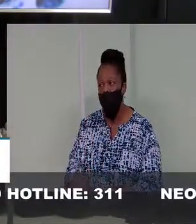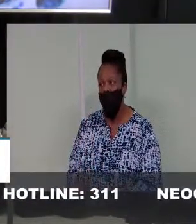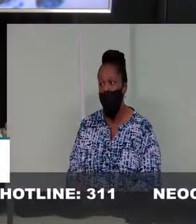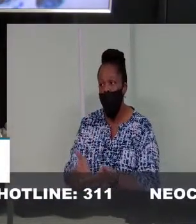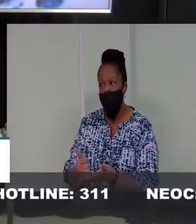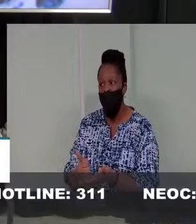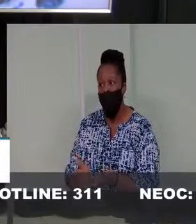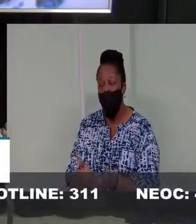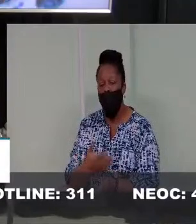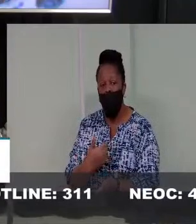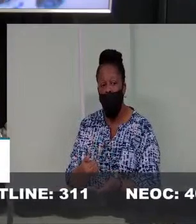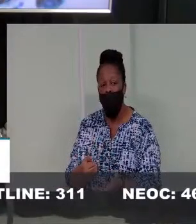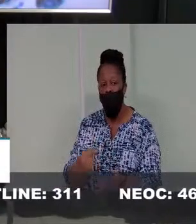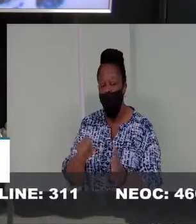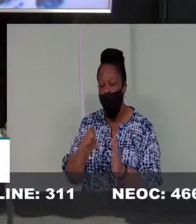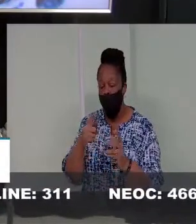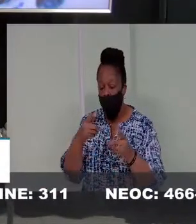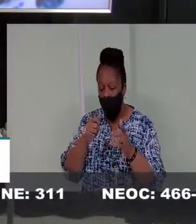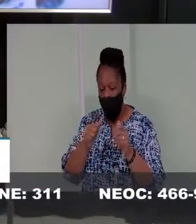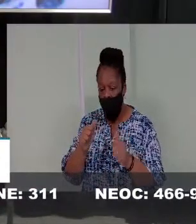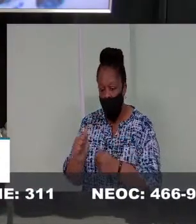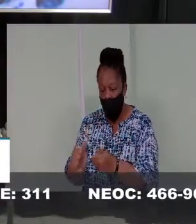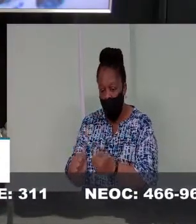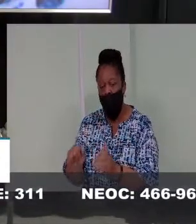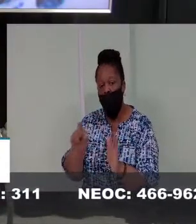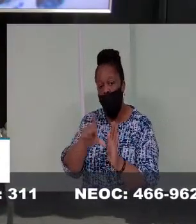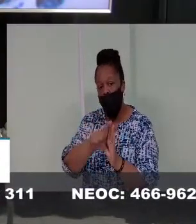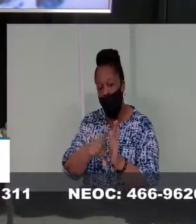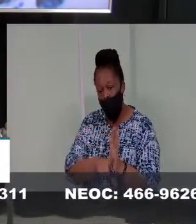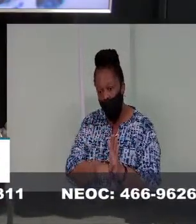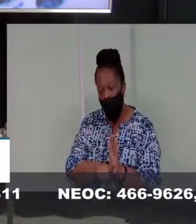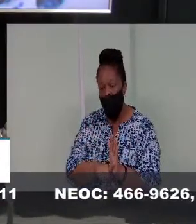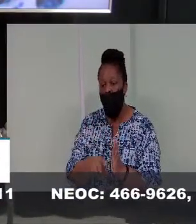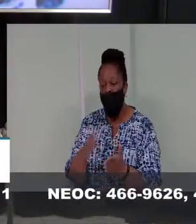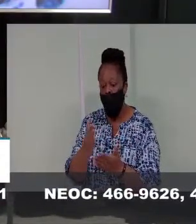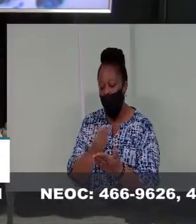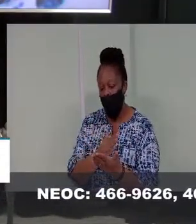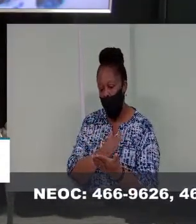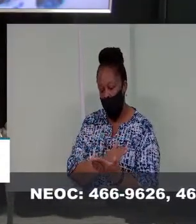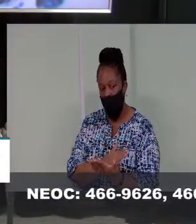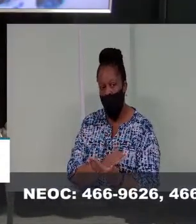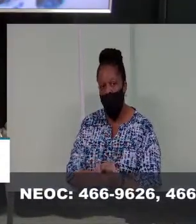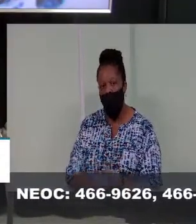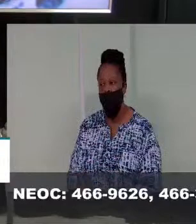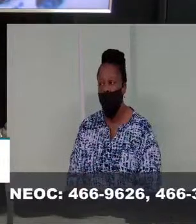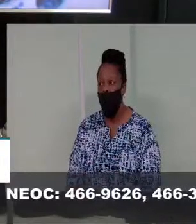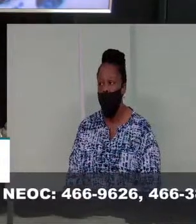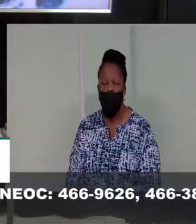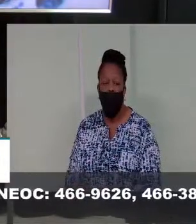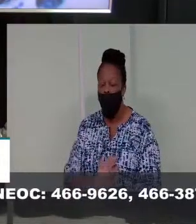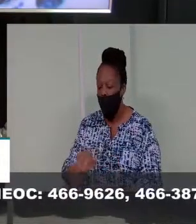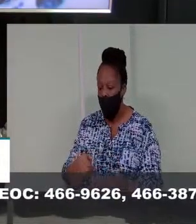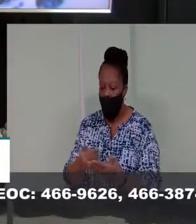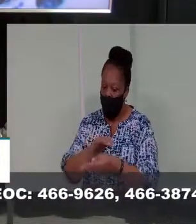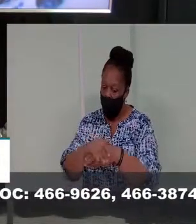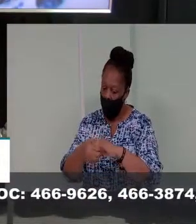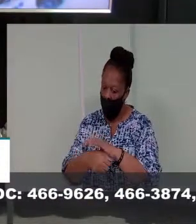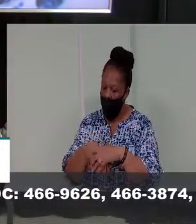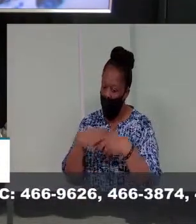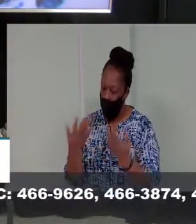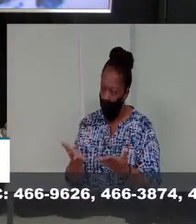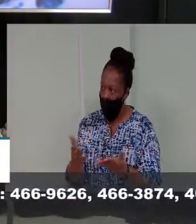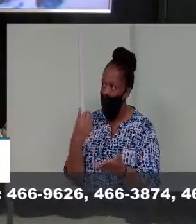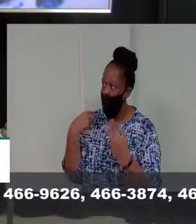legal framework that is implemented. For example, the compliance of hand hygiene, the